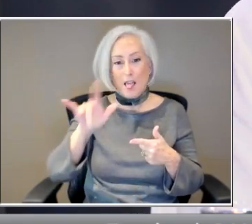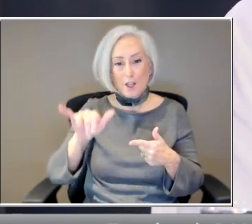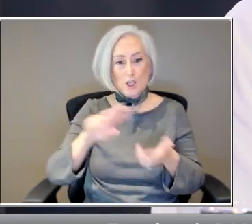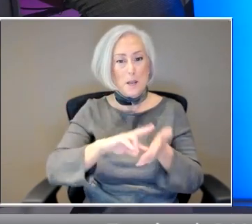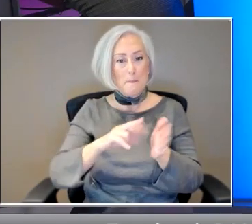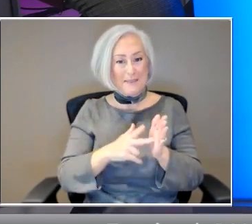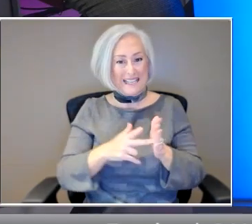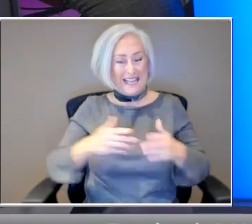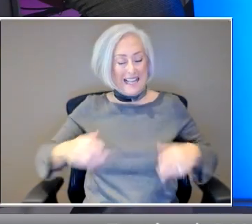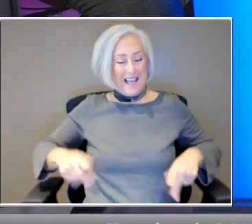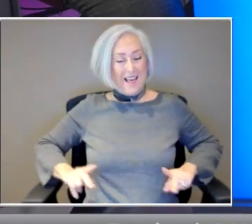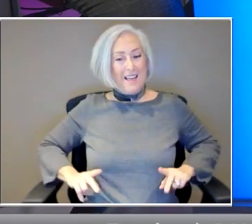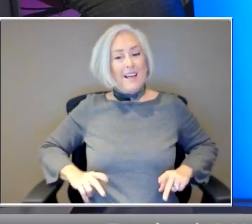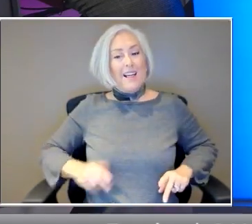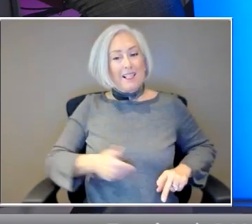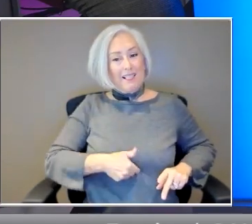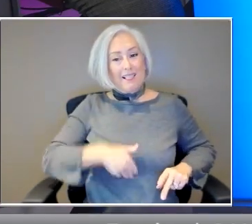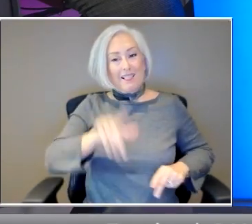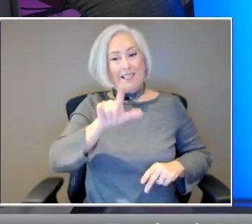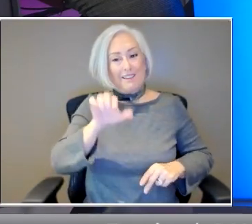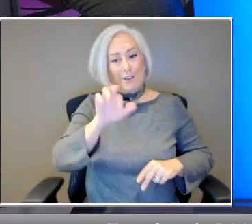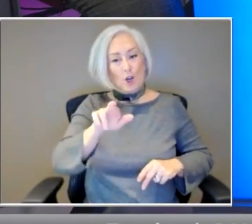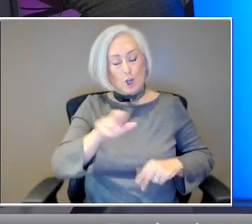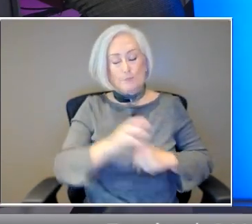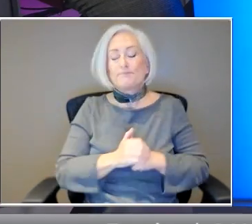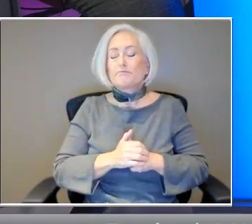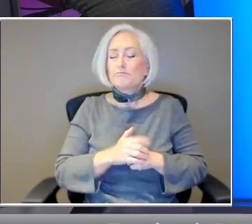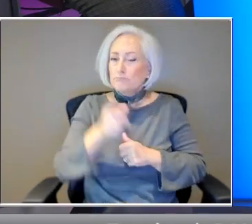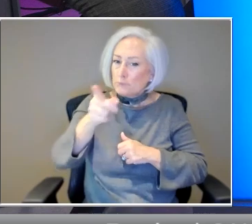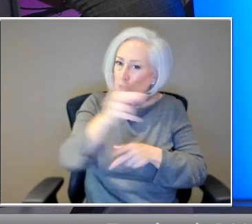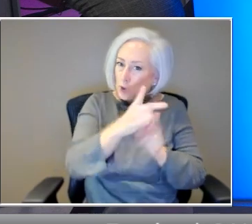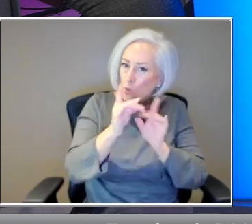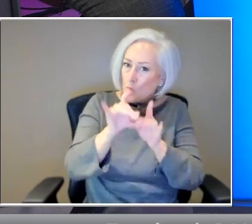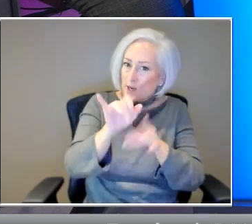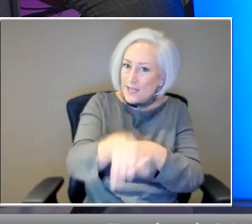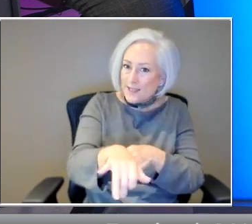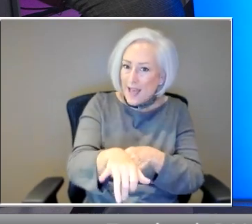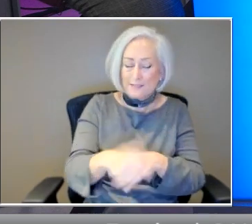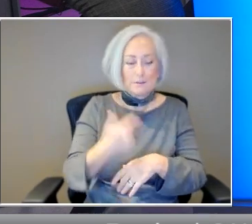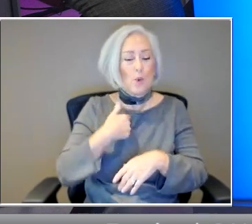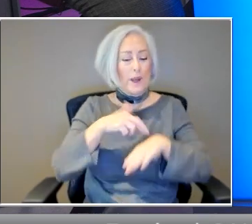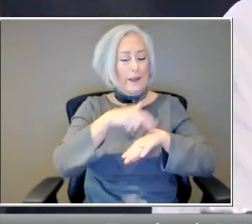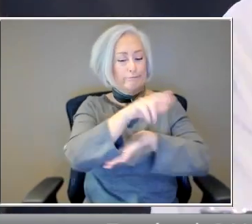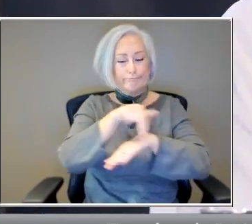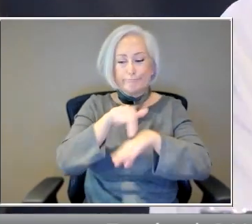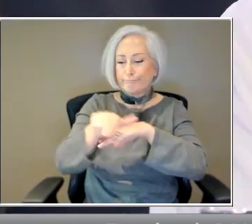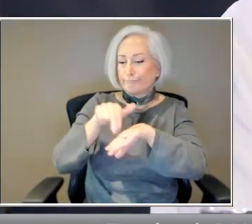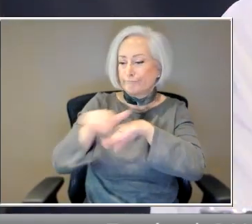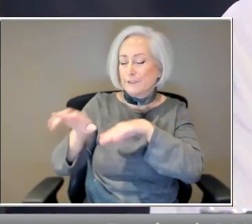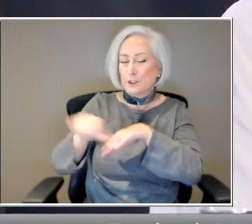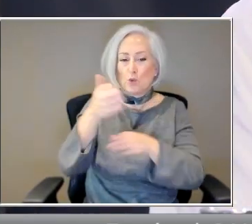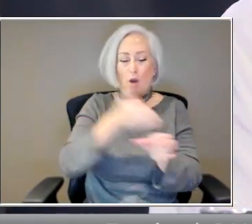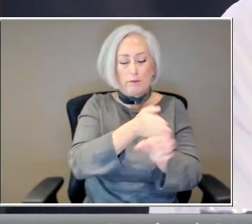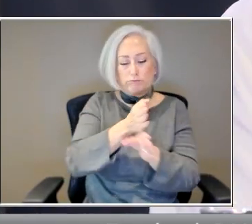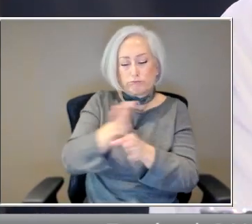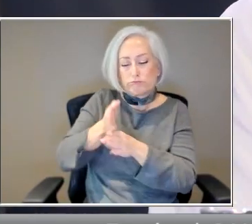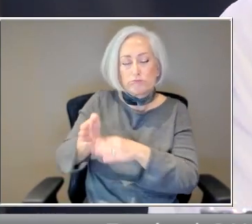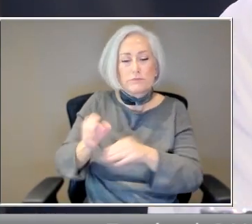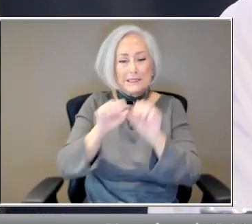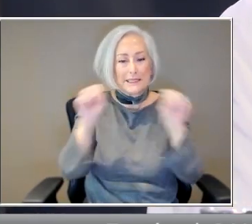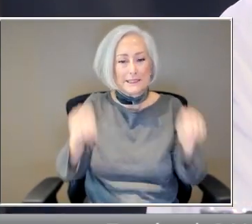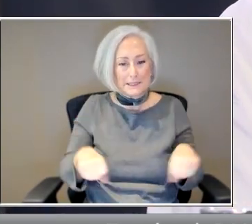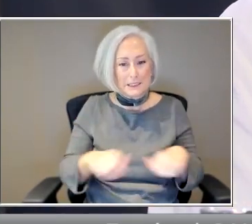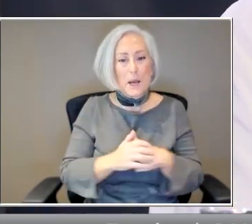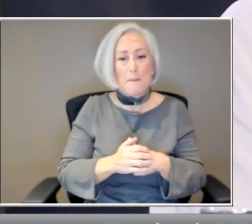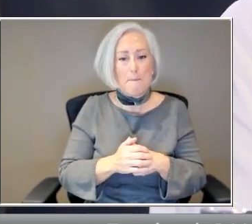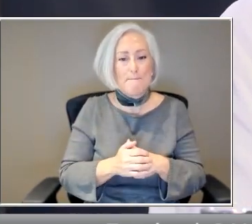How do you do that? So we are certainly kind of a portal for referrals to other systems, other